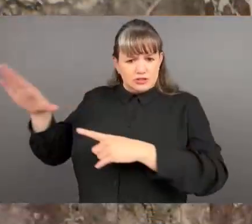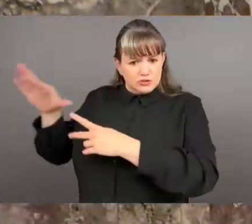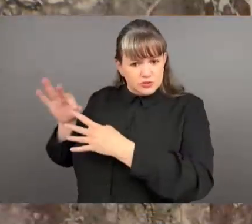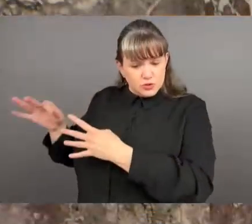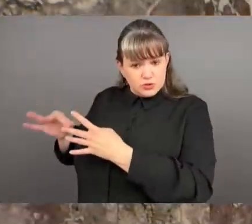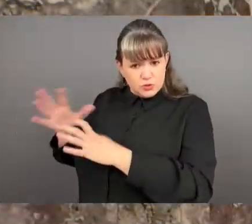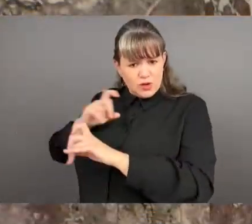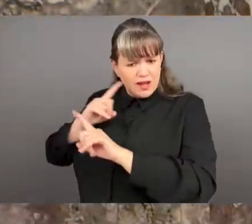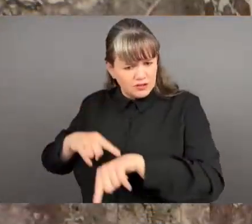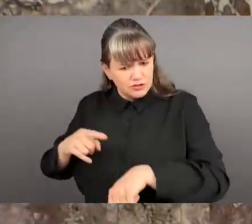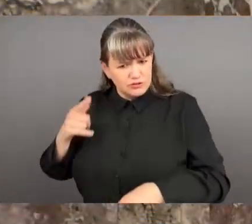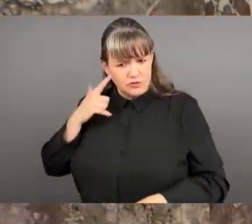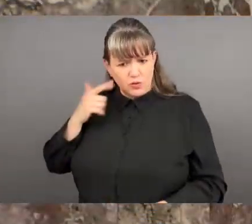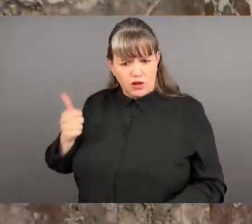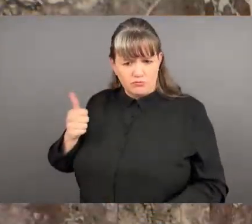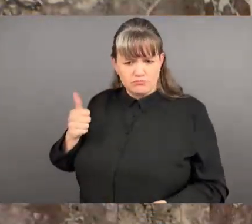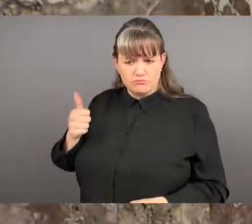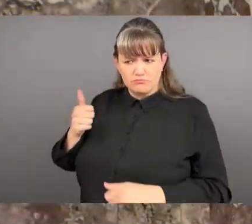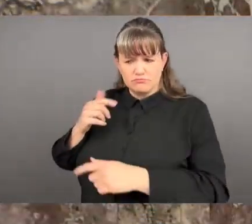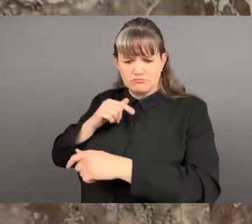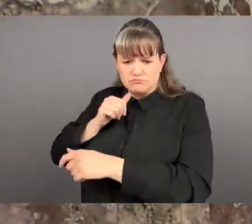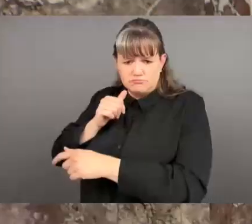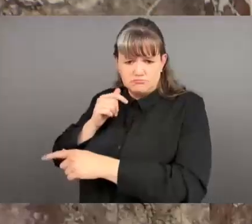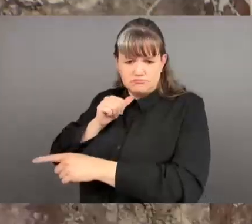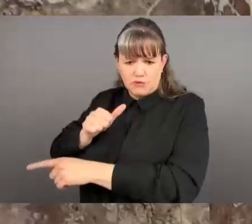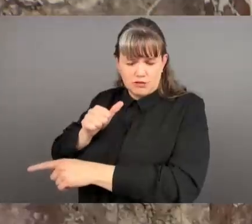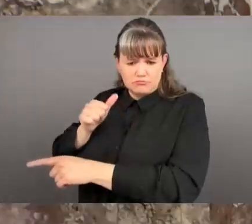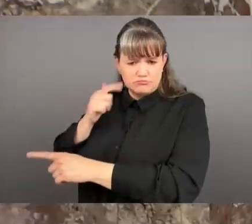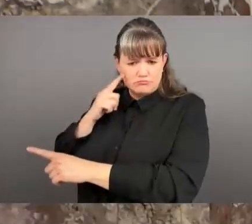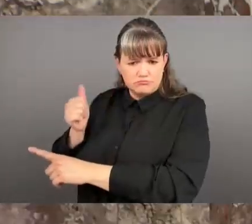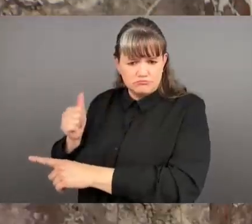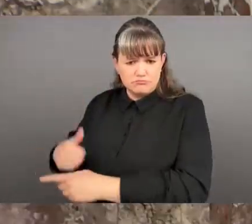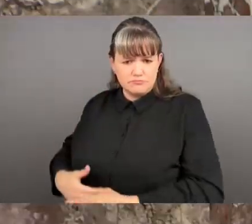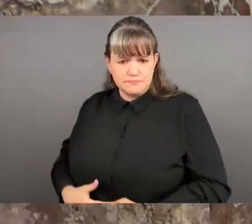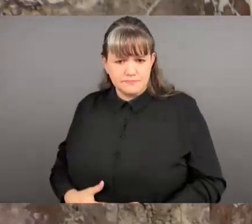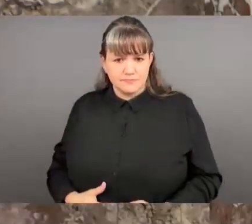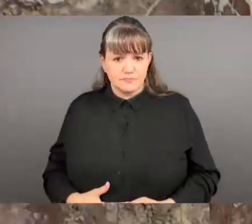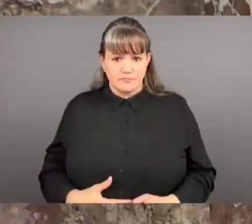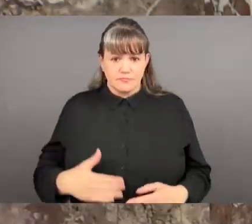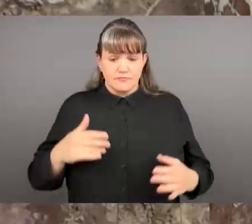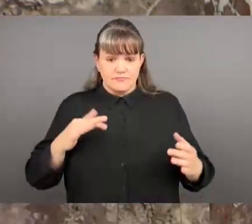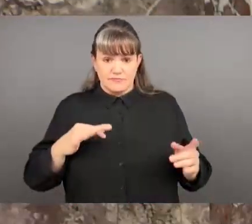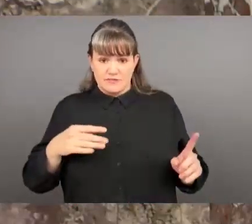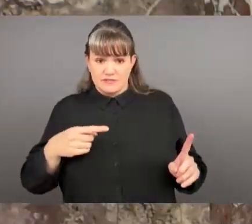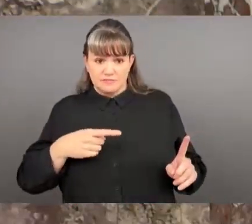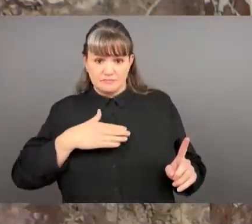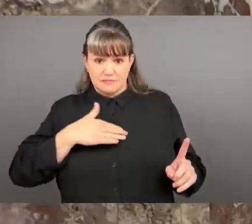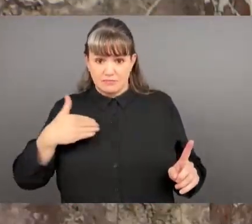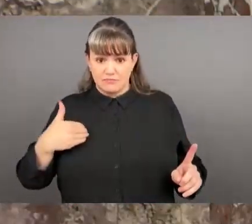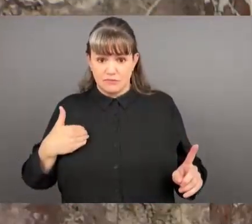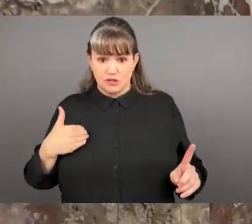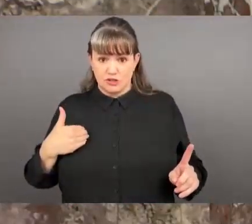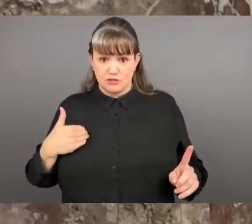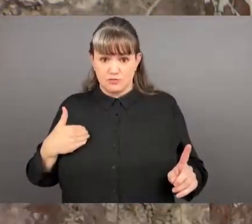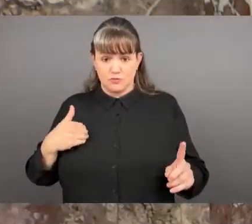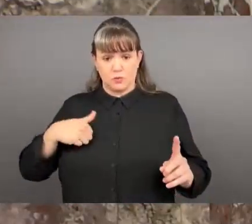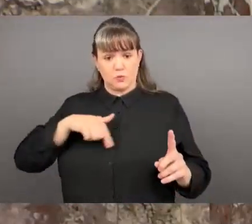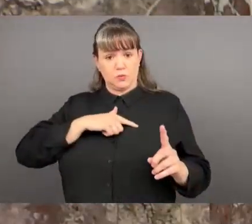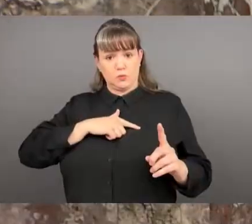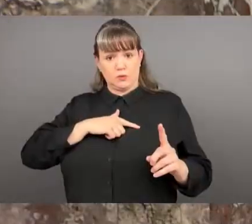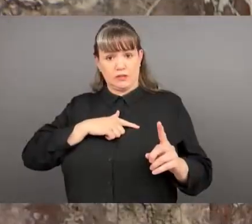Speaker, the member declared that we are walking away from Clean BC and walking